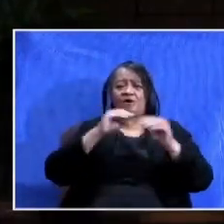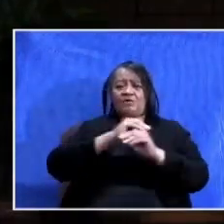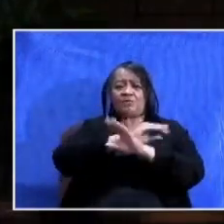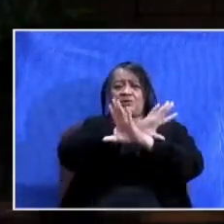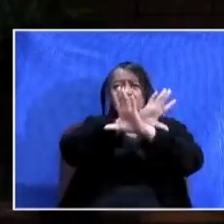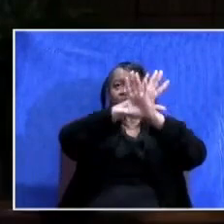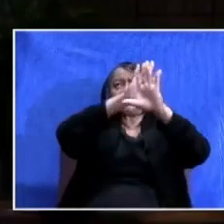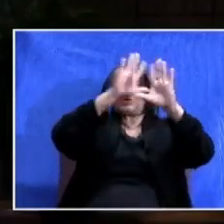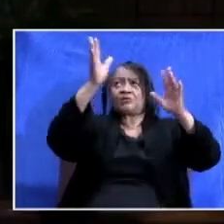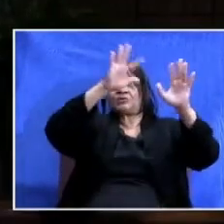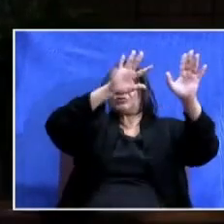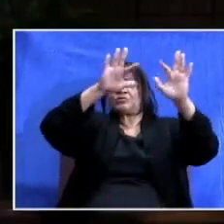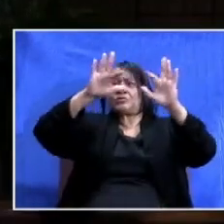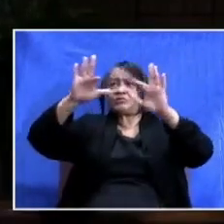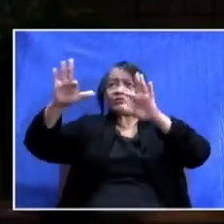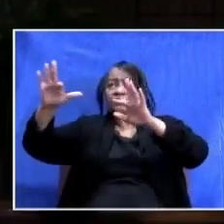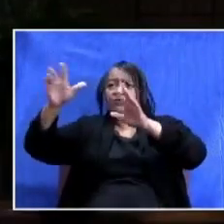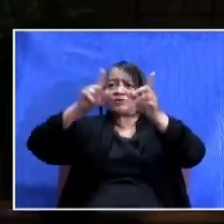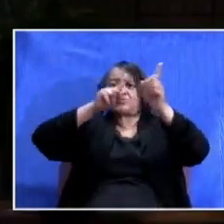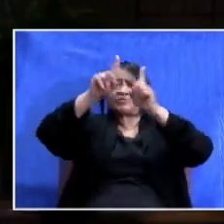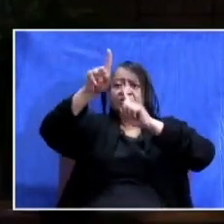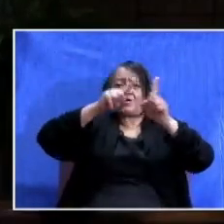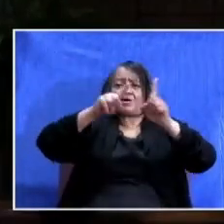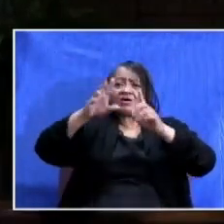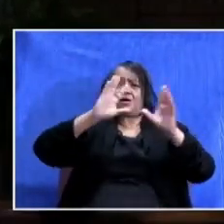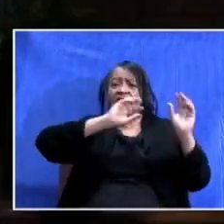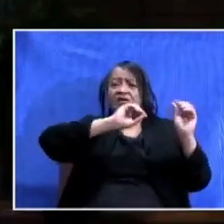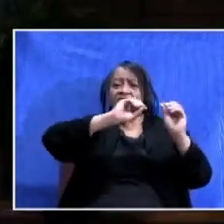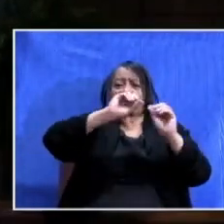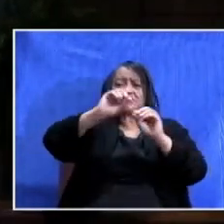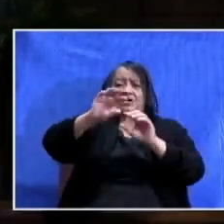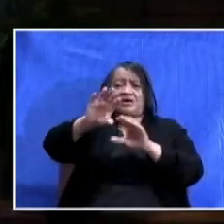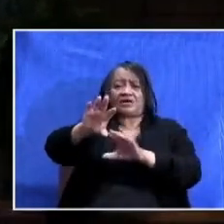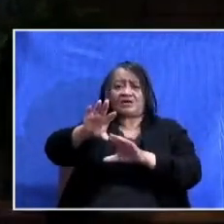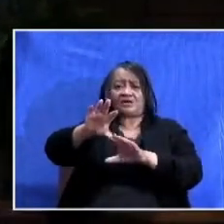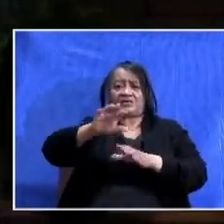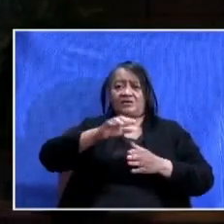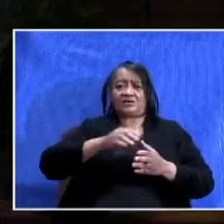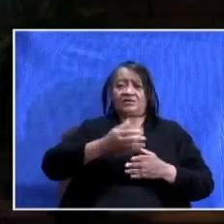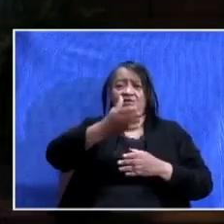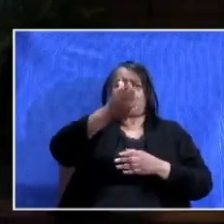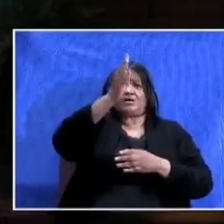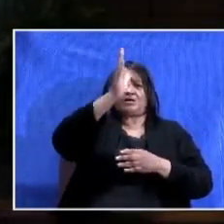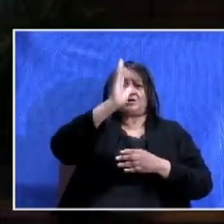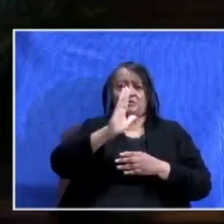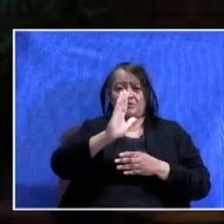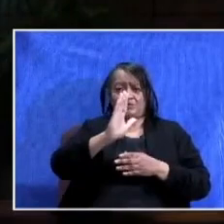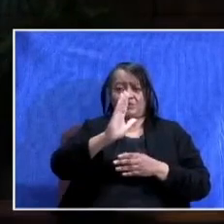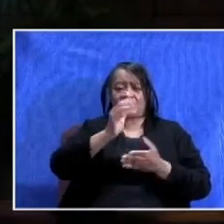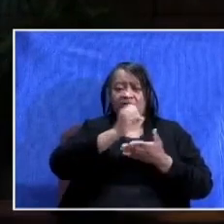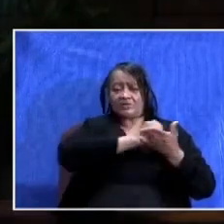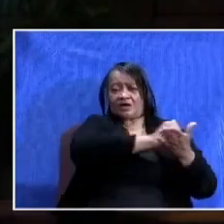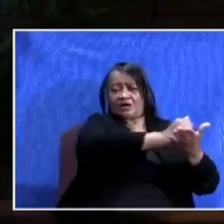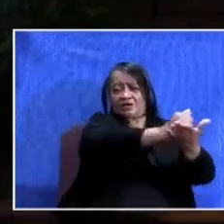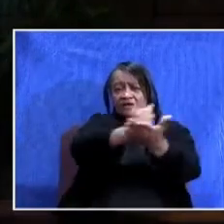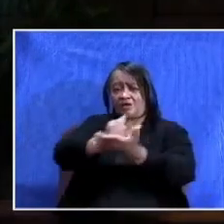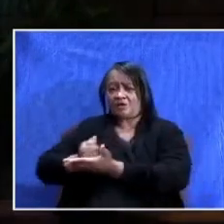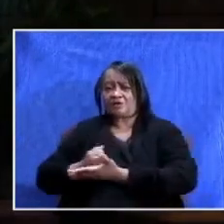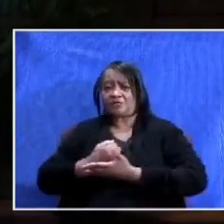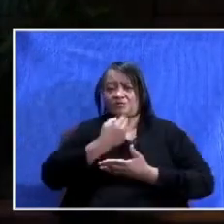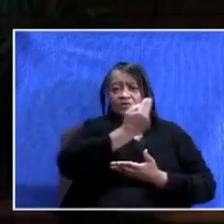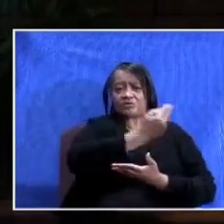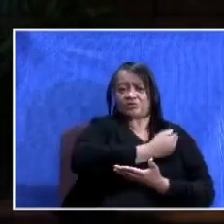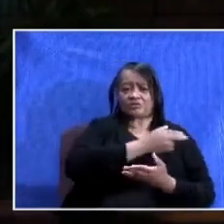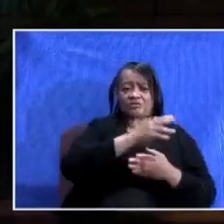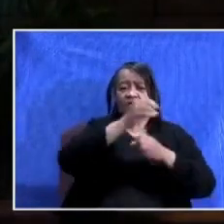of our bright star has cast. God has helped us